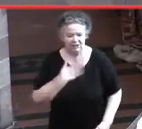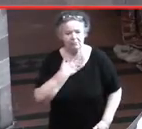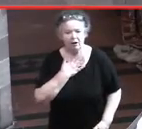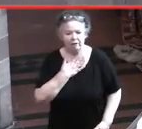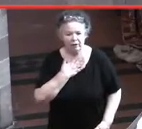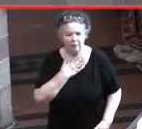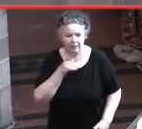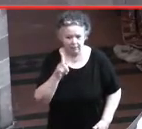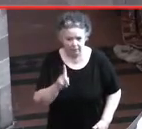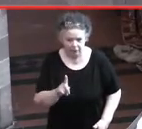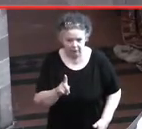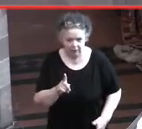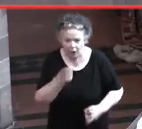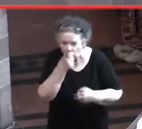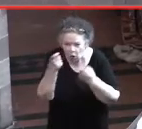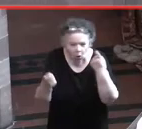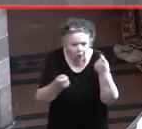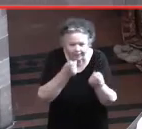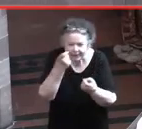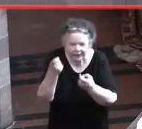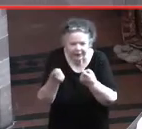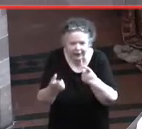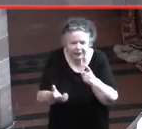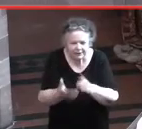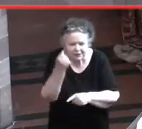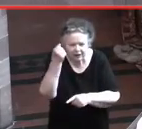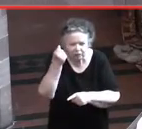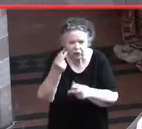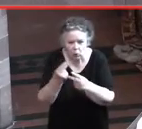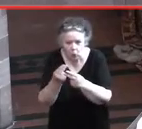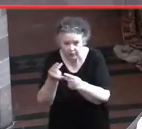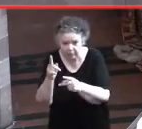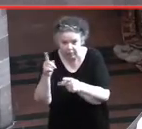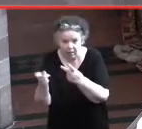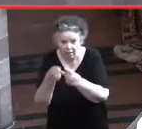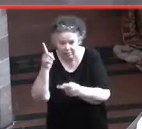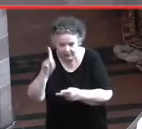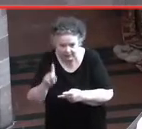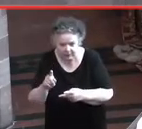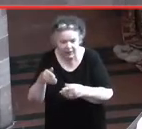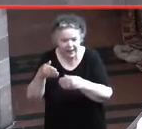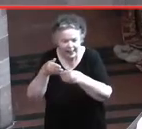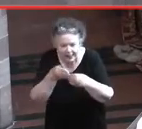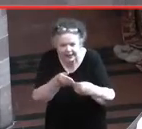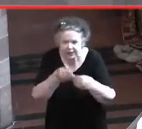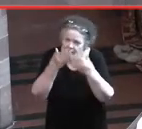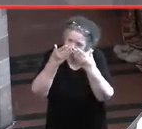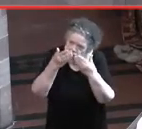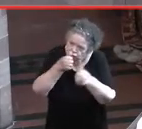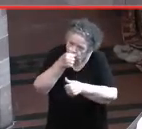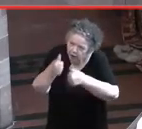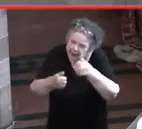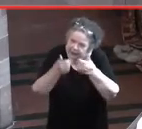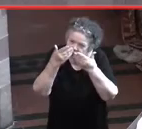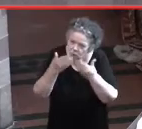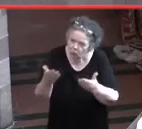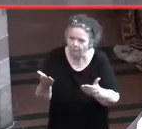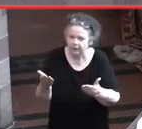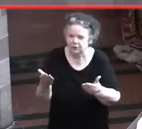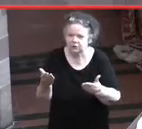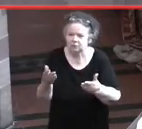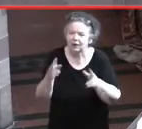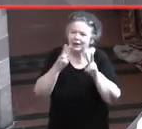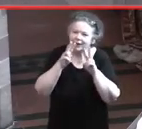people, looking and discovering with them, leading praise and worship where you see